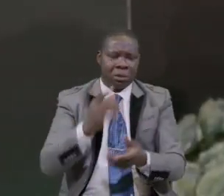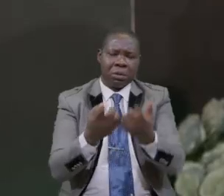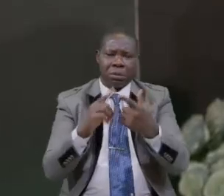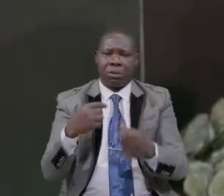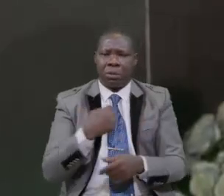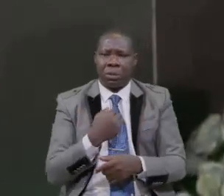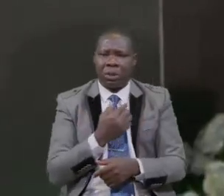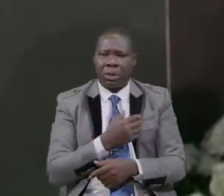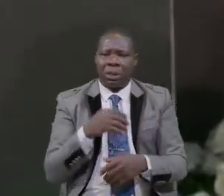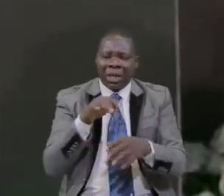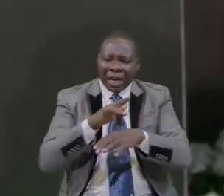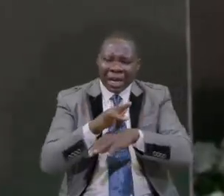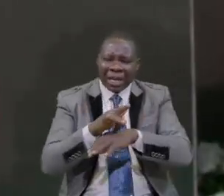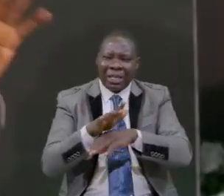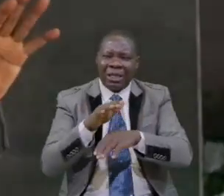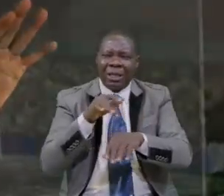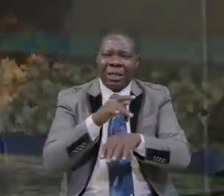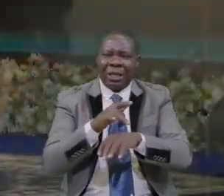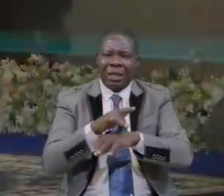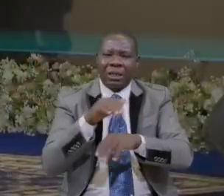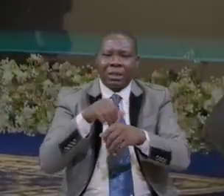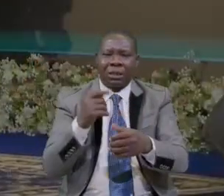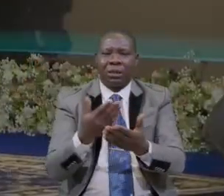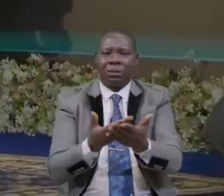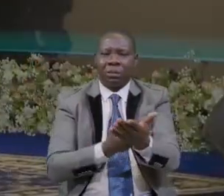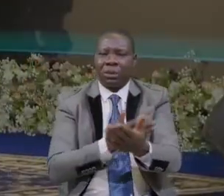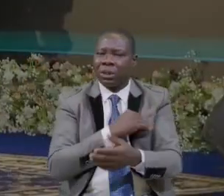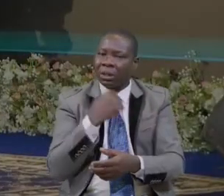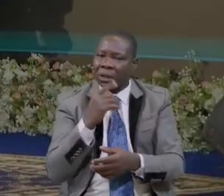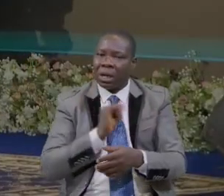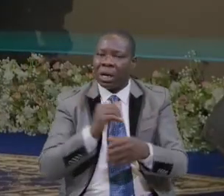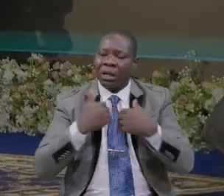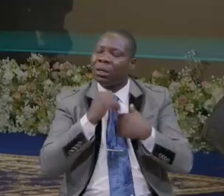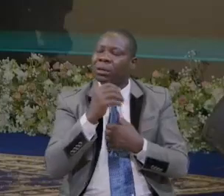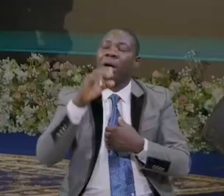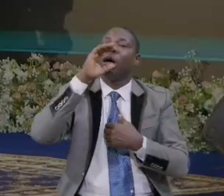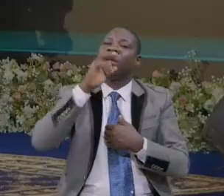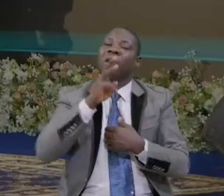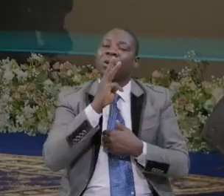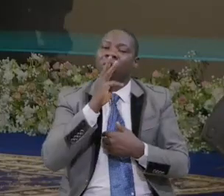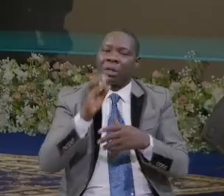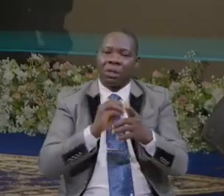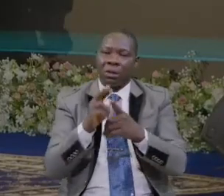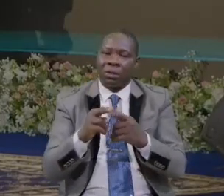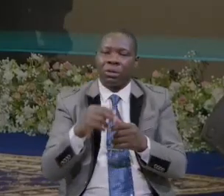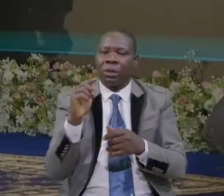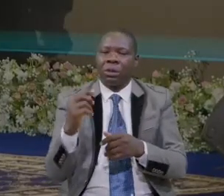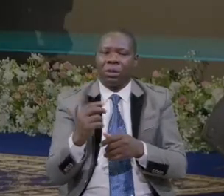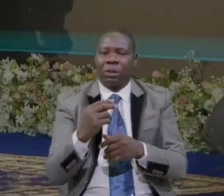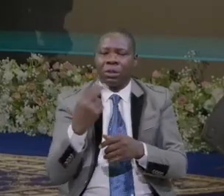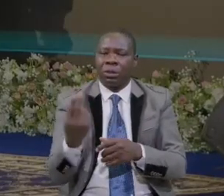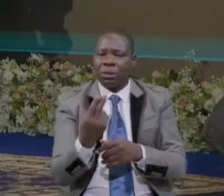morning and he will tell me he has not drunk water, he has not done the chewing stick or whatever, that he had